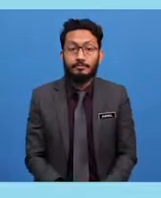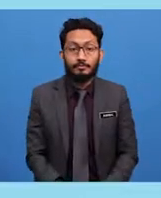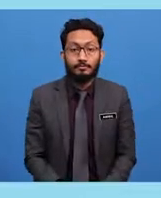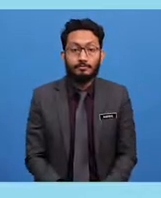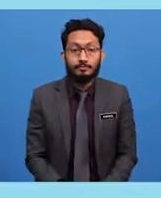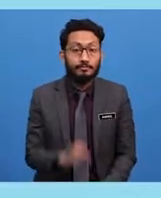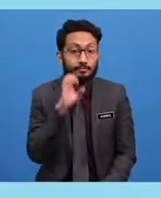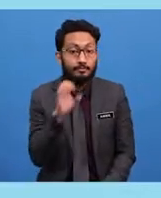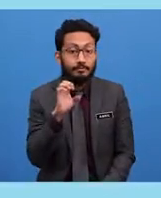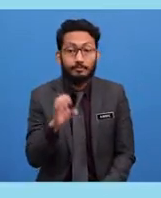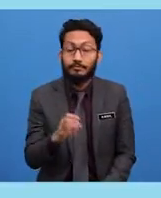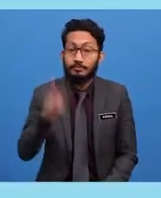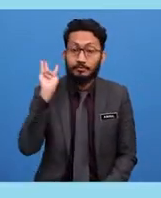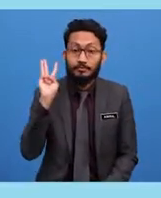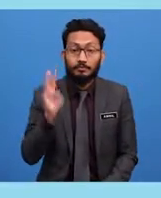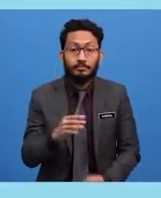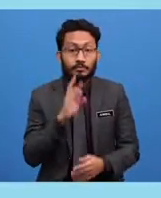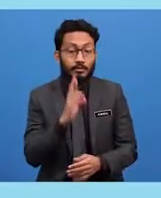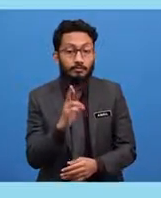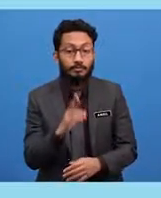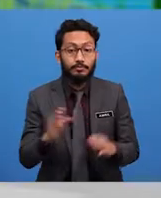She was in her room last night.